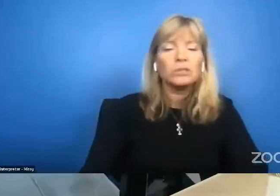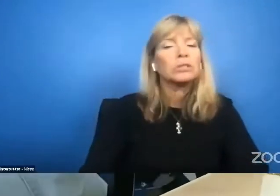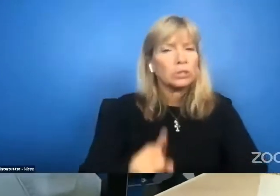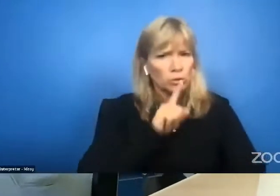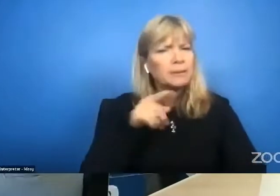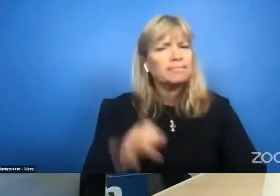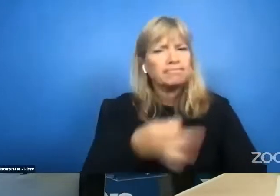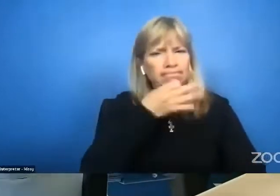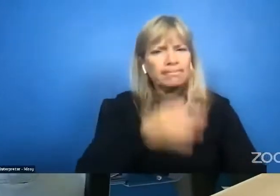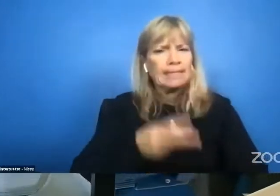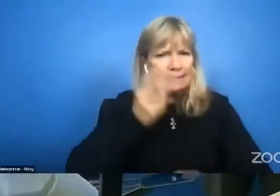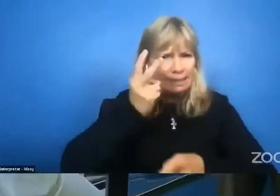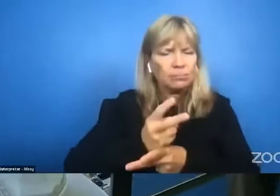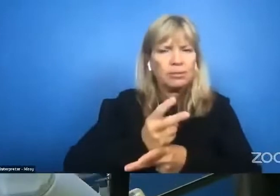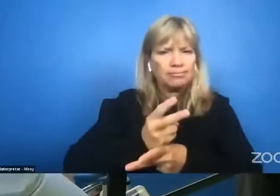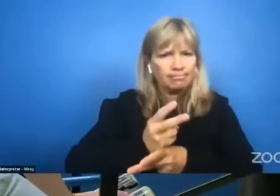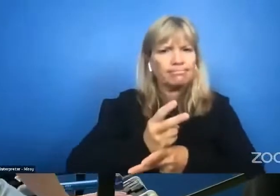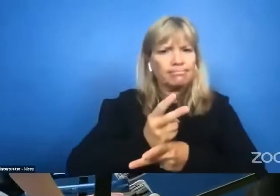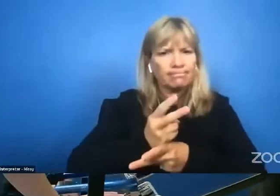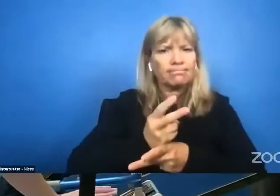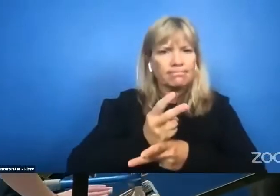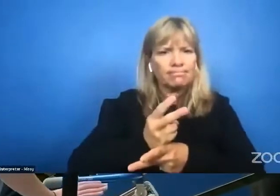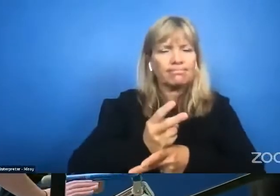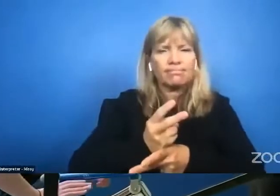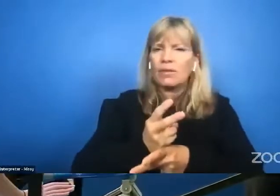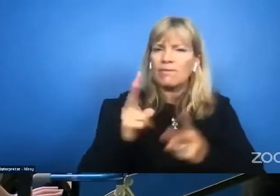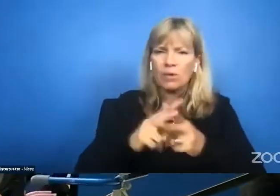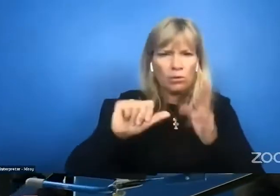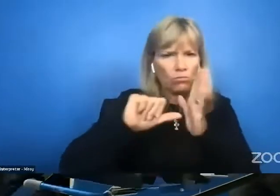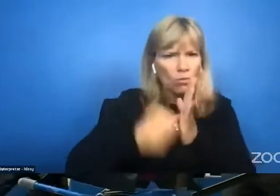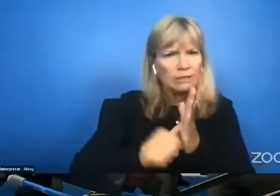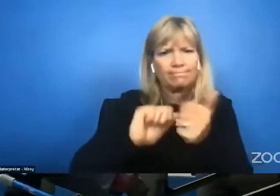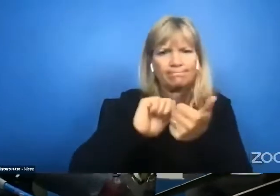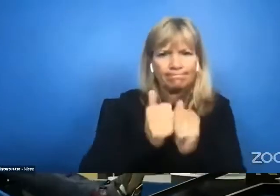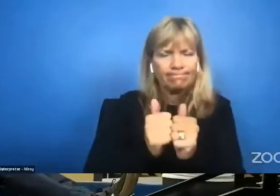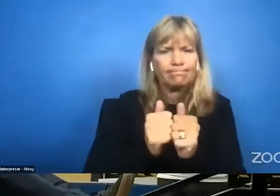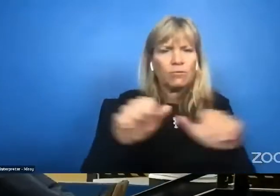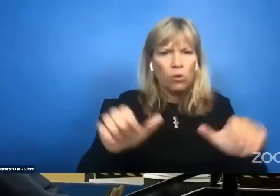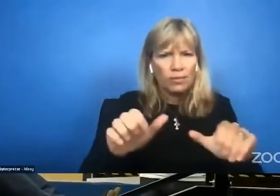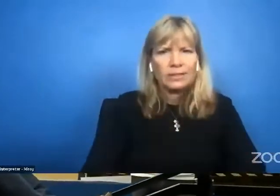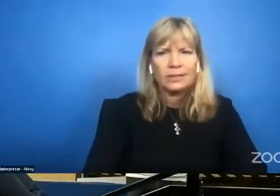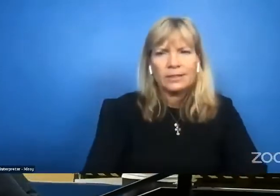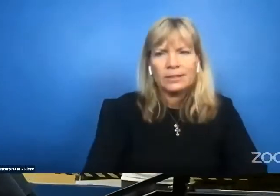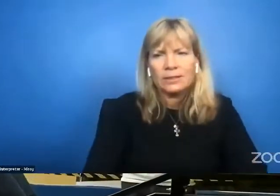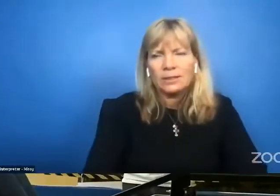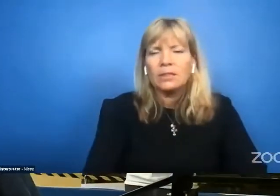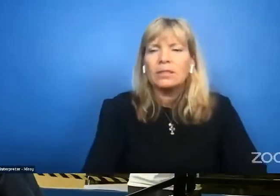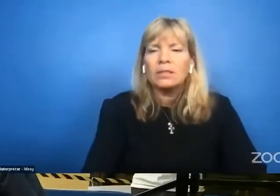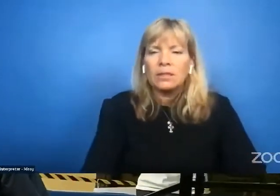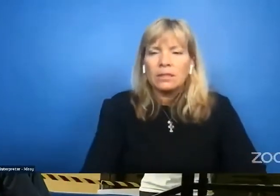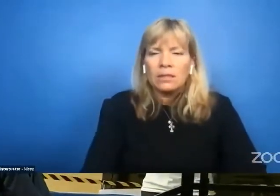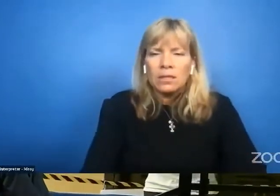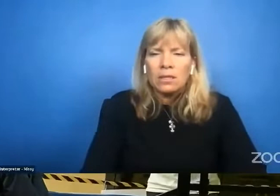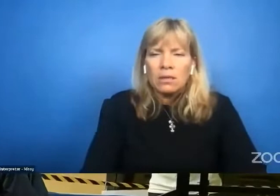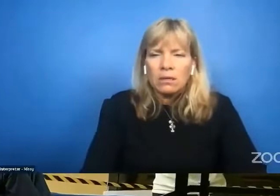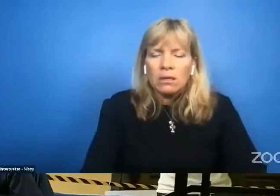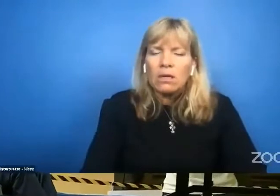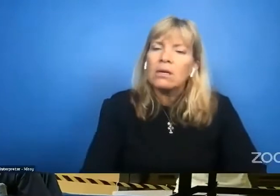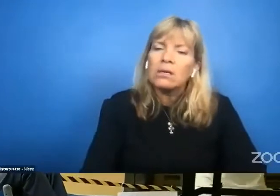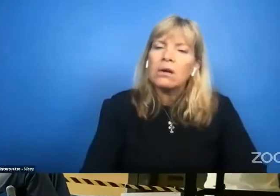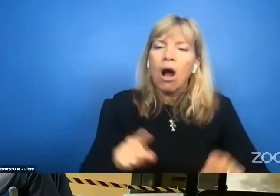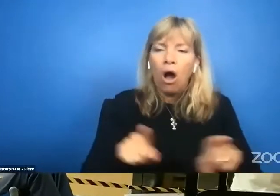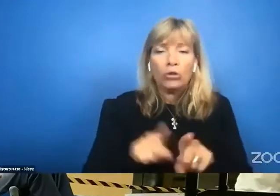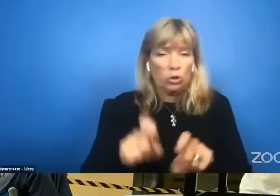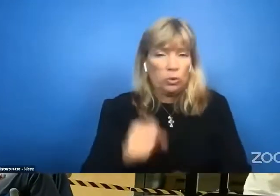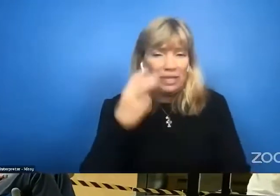their impressive competition performances. You have also seen that Rolf can turn and at the same time move his